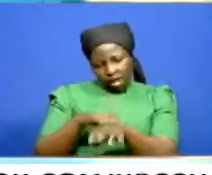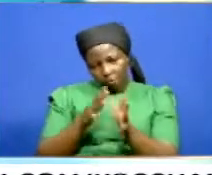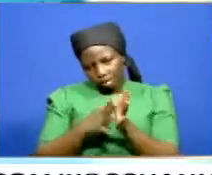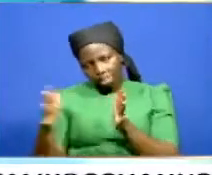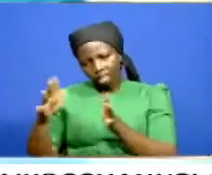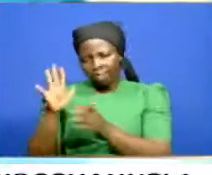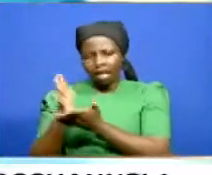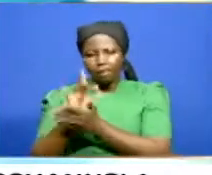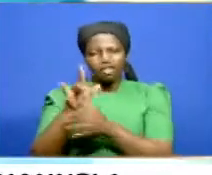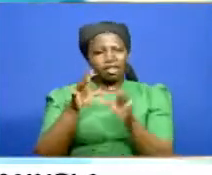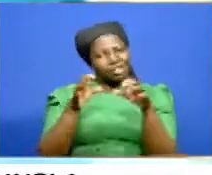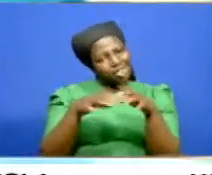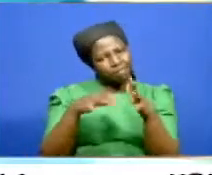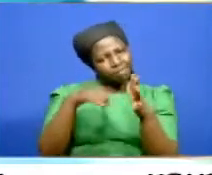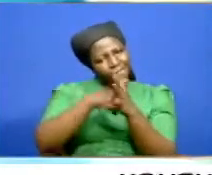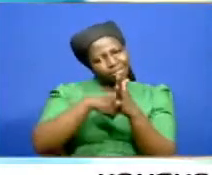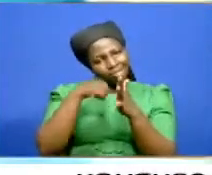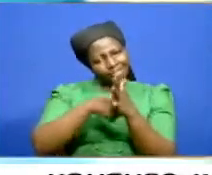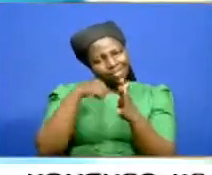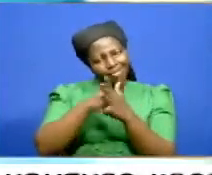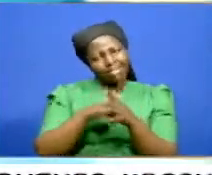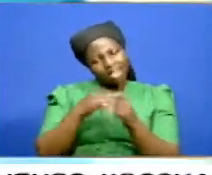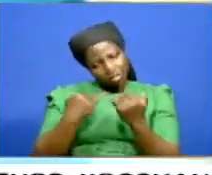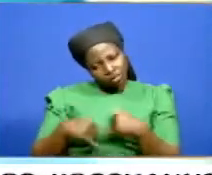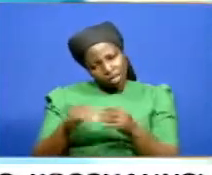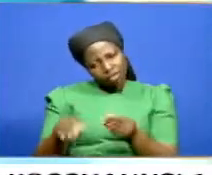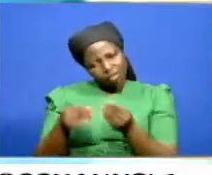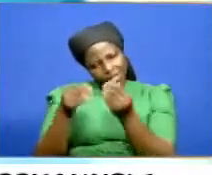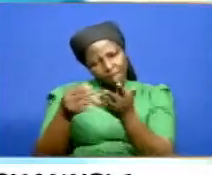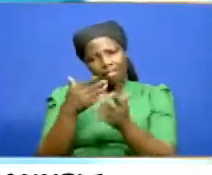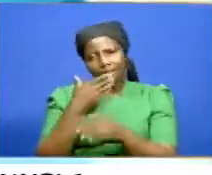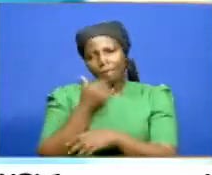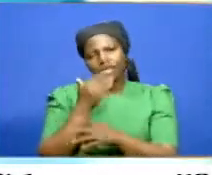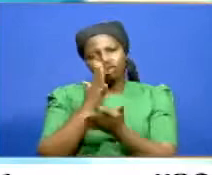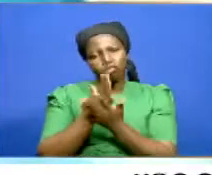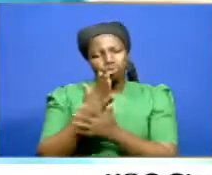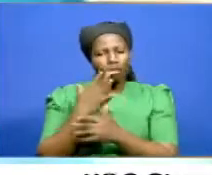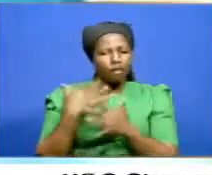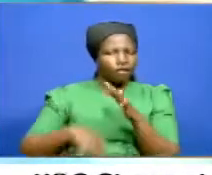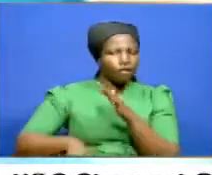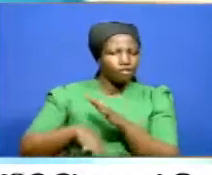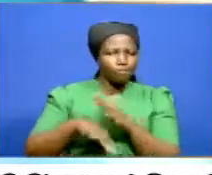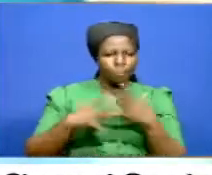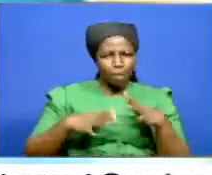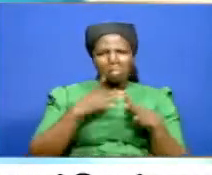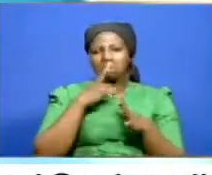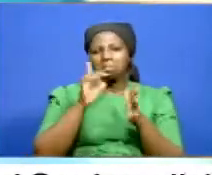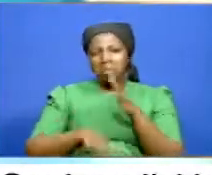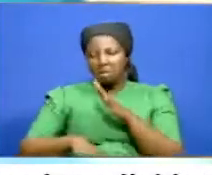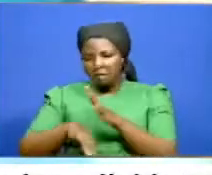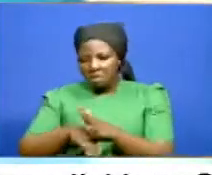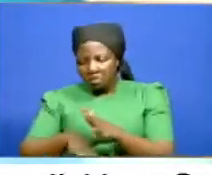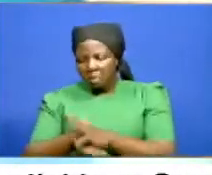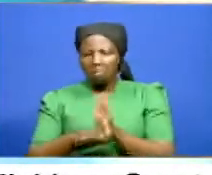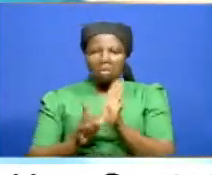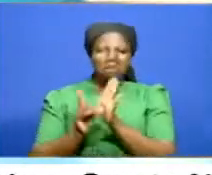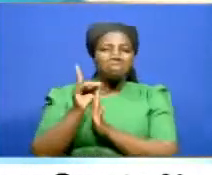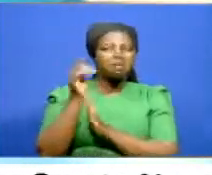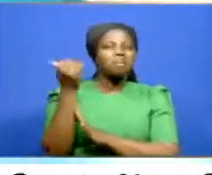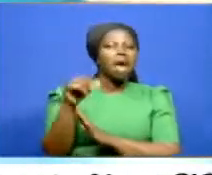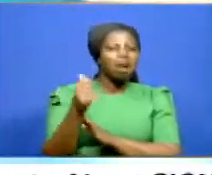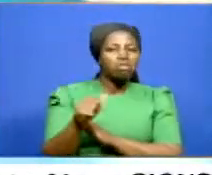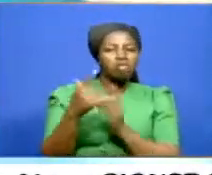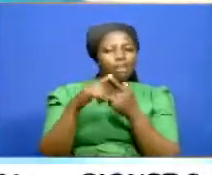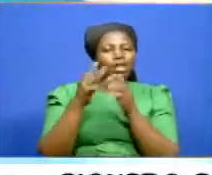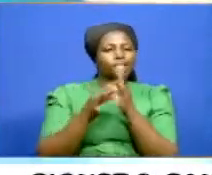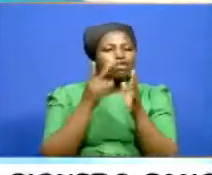they're really trying to, you know, give their best. As much as people say our football is still lagging behind, but again, if you look at the dynamics that surround some